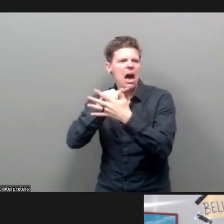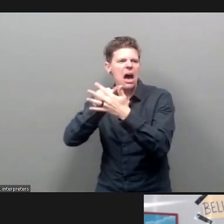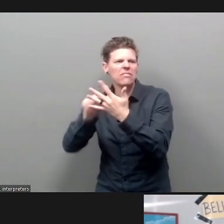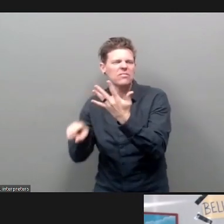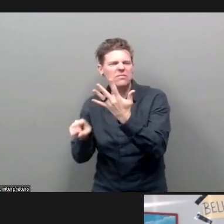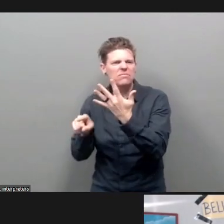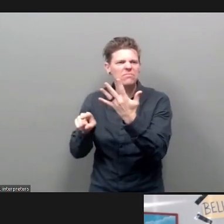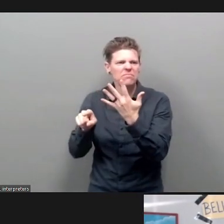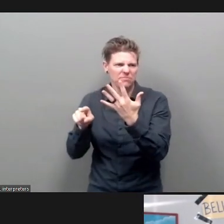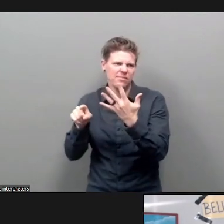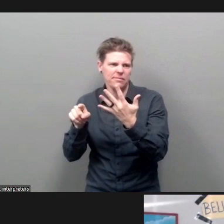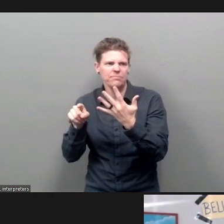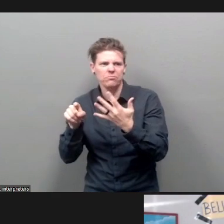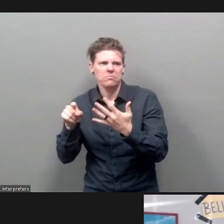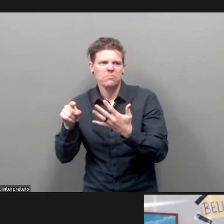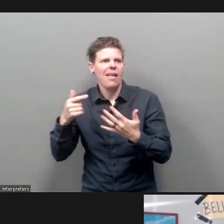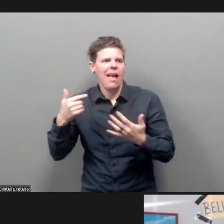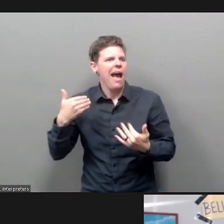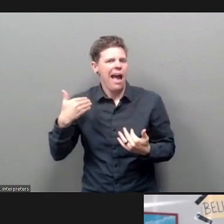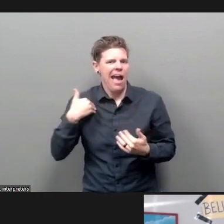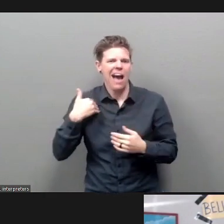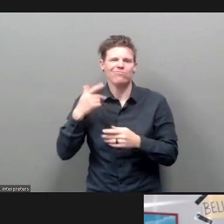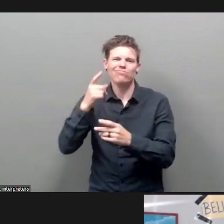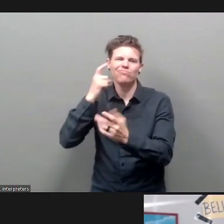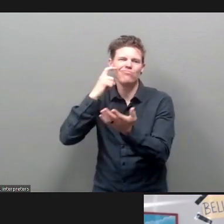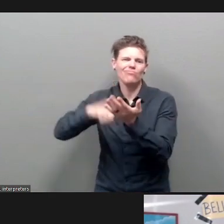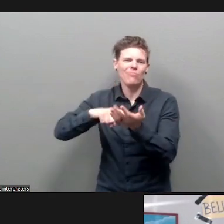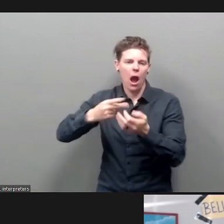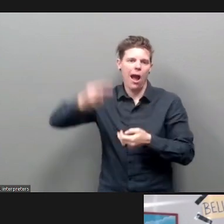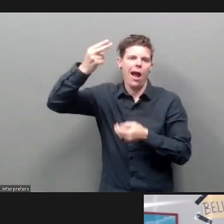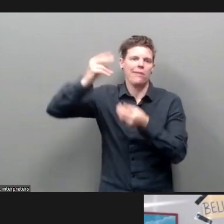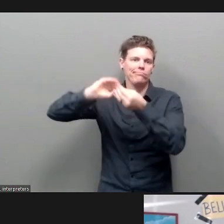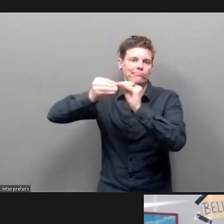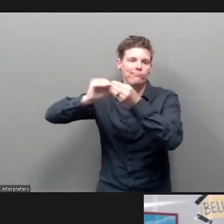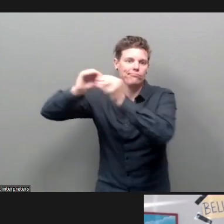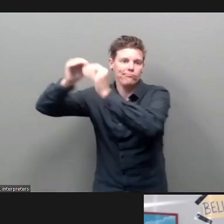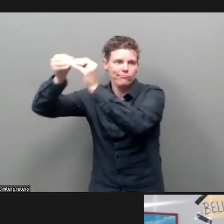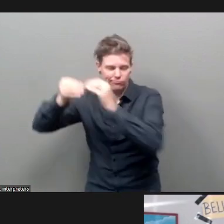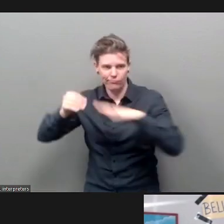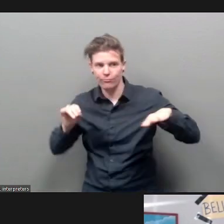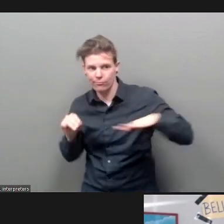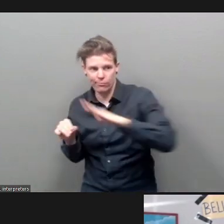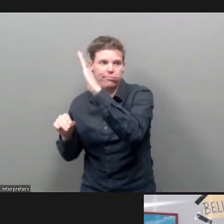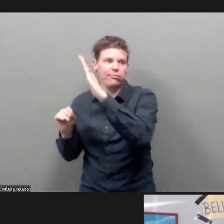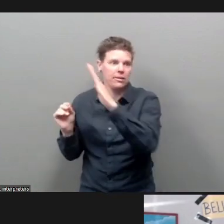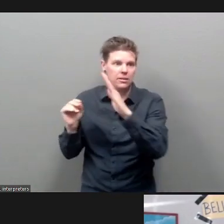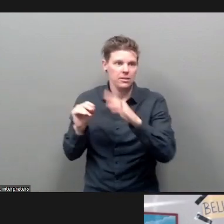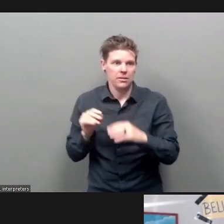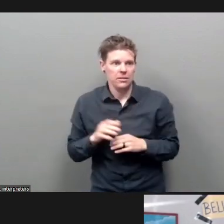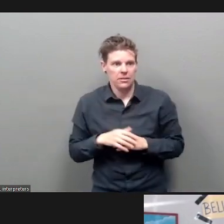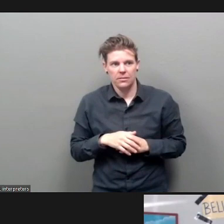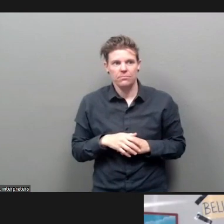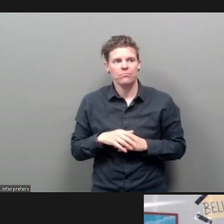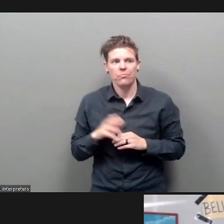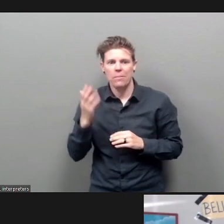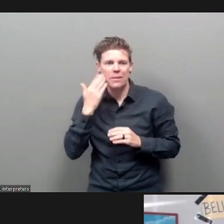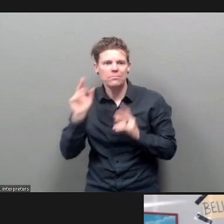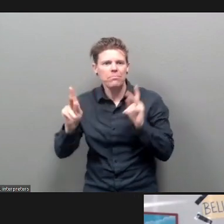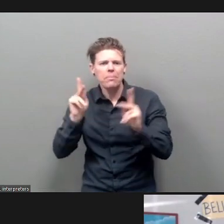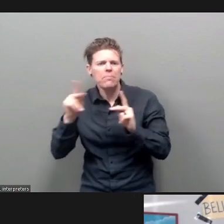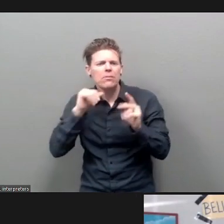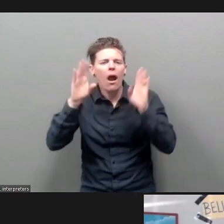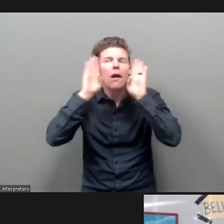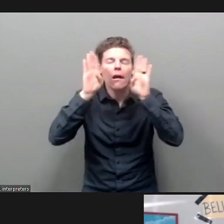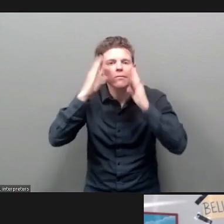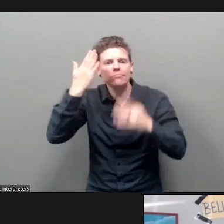for people who don't tune in every week or don't like memorizing math formulas. The test positivity rate